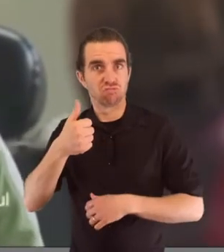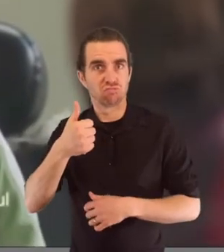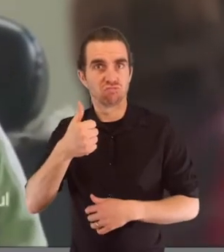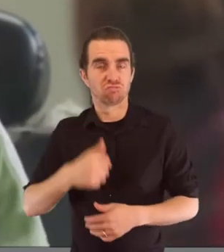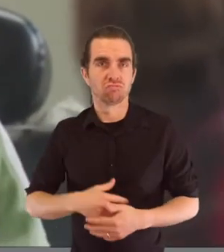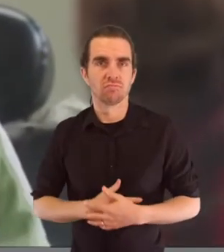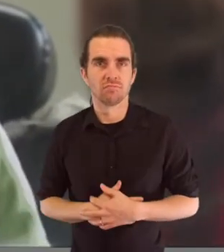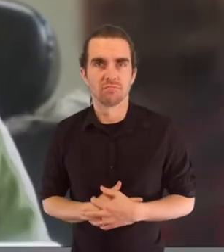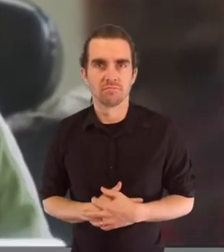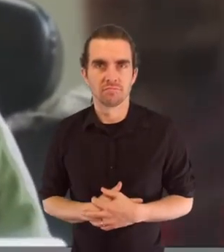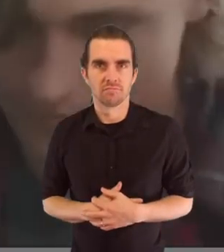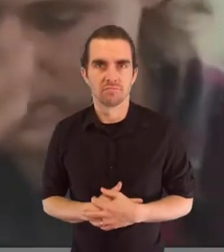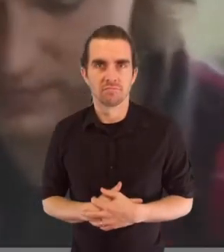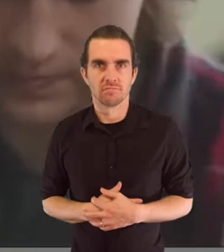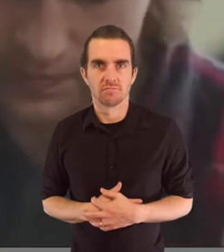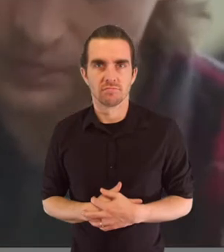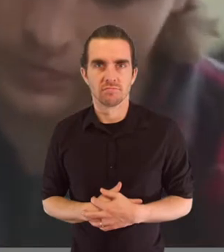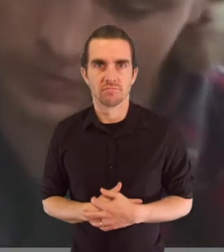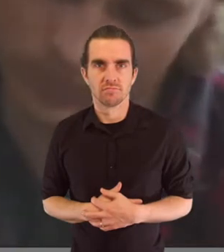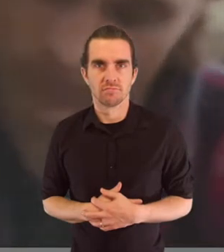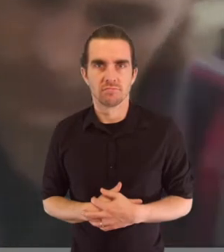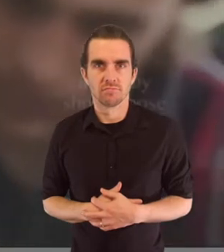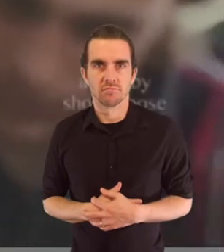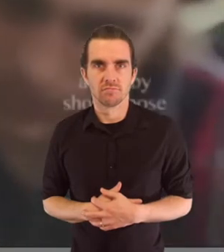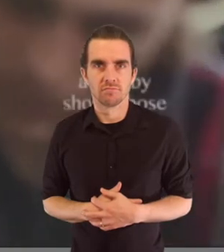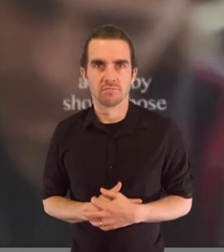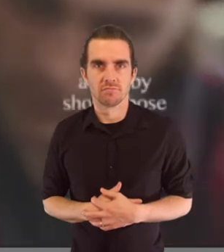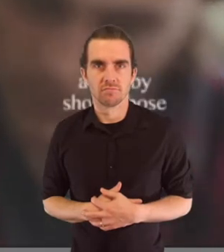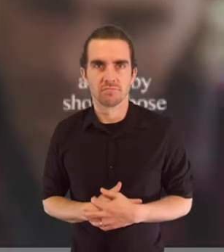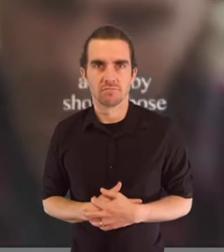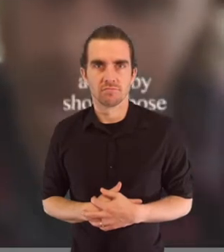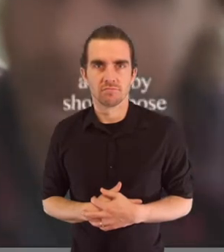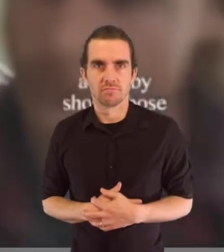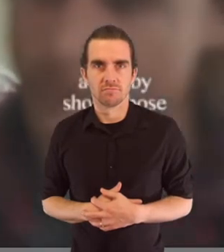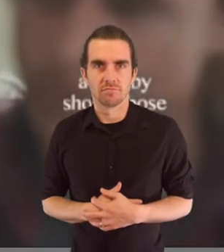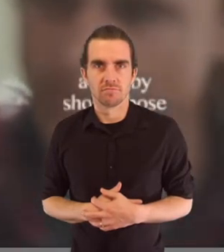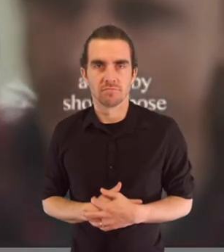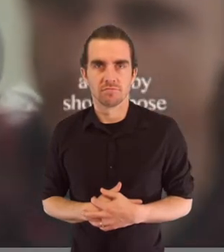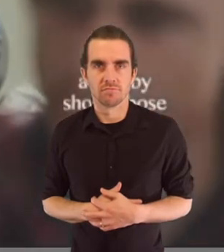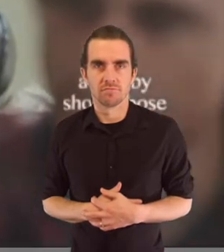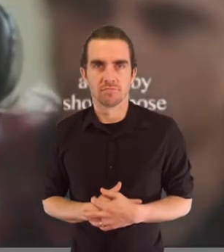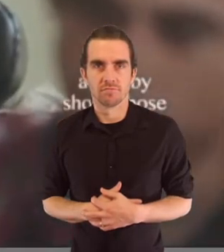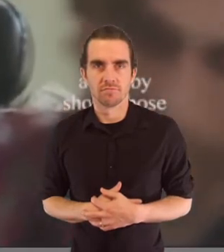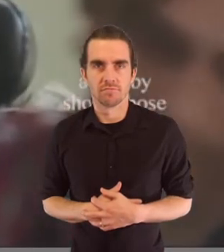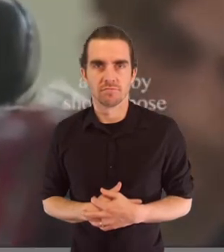man and she says, "Yes, that would be wonderful." A film by Shonali Bose.